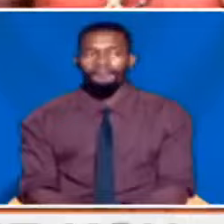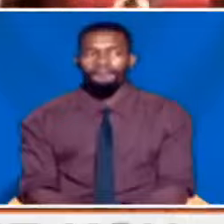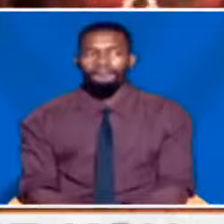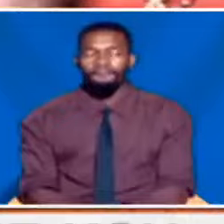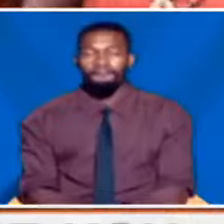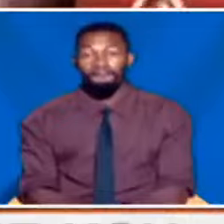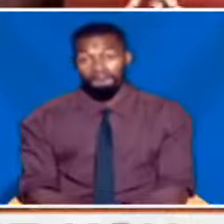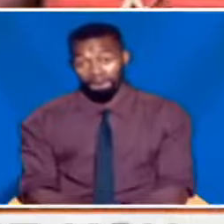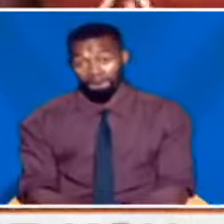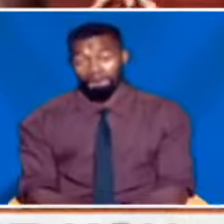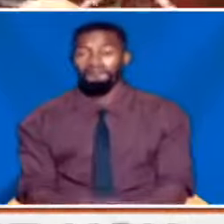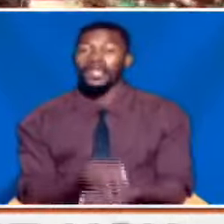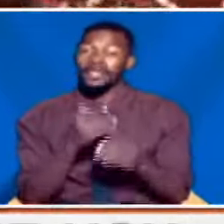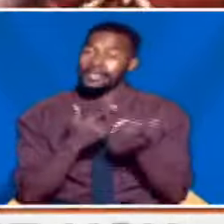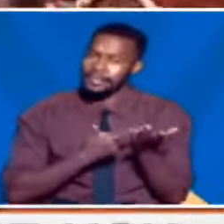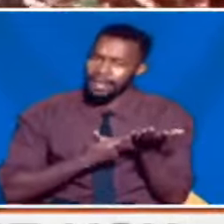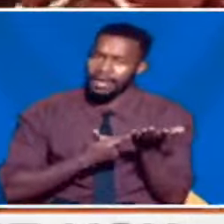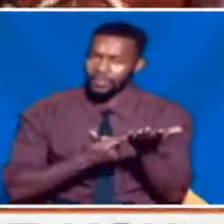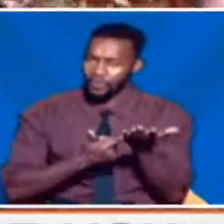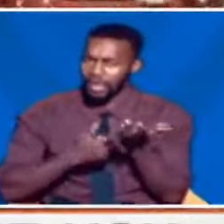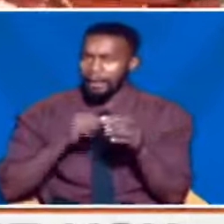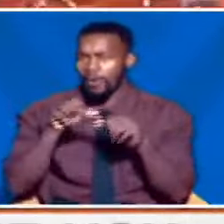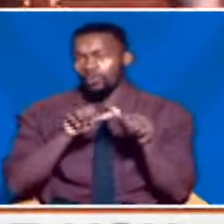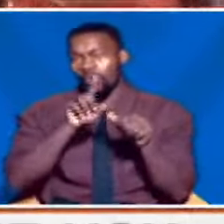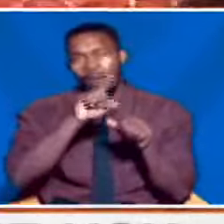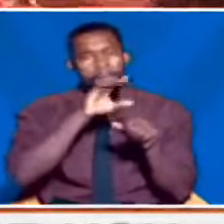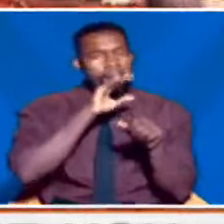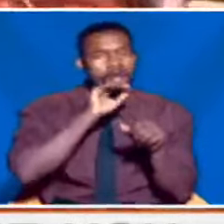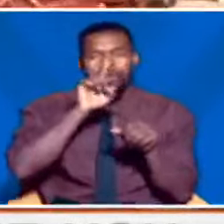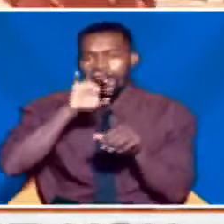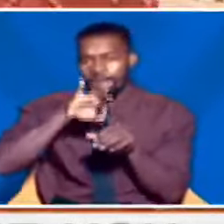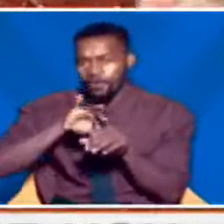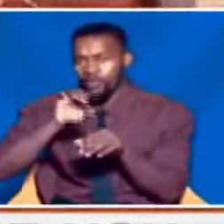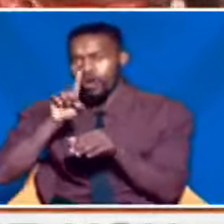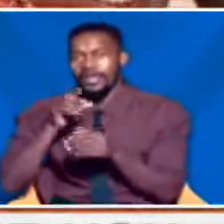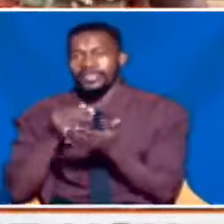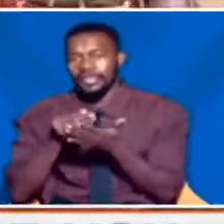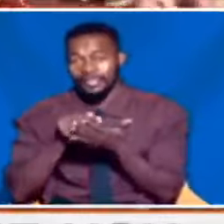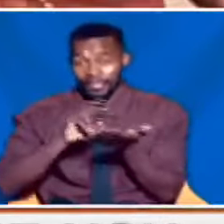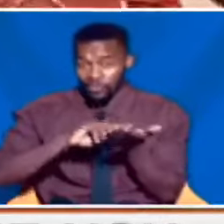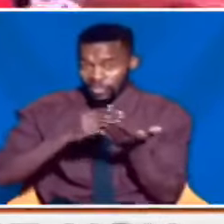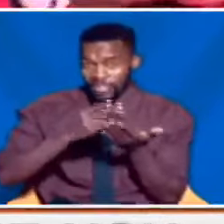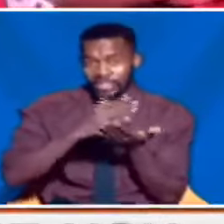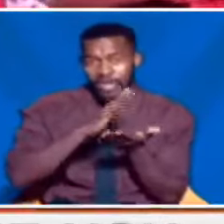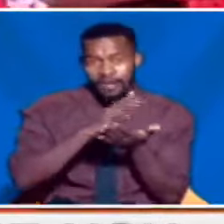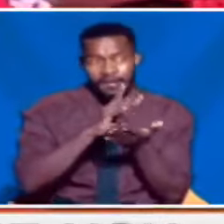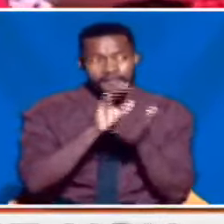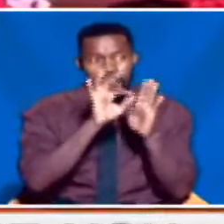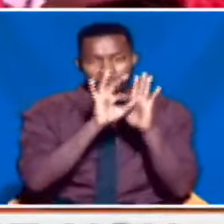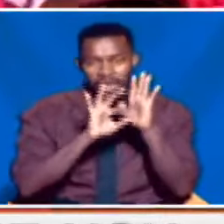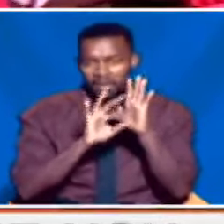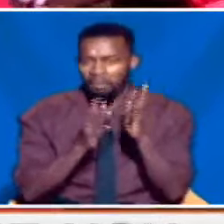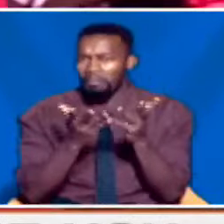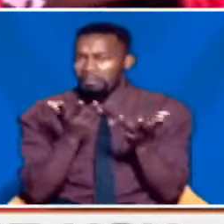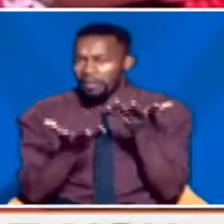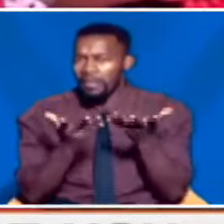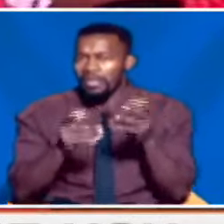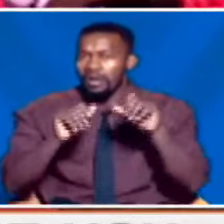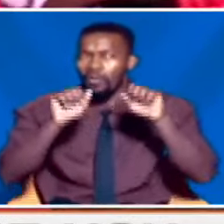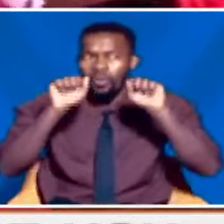The raging debate over the one man, one vote, one shilling revenue sharing formula is likely to unite